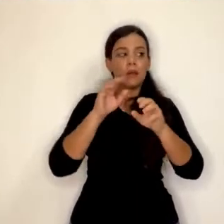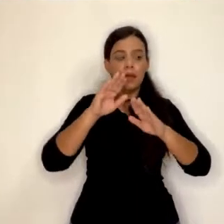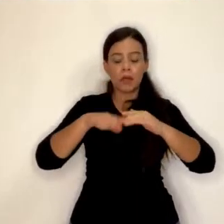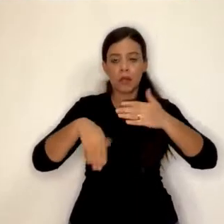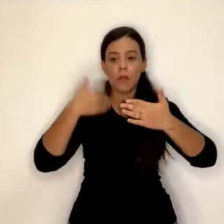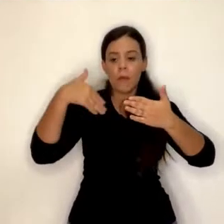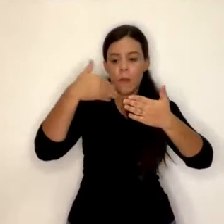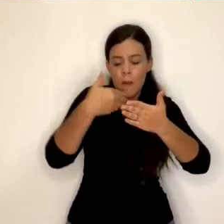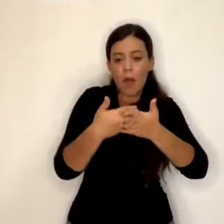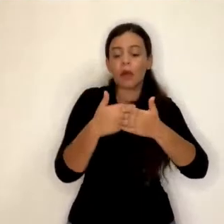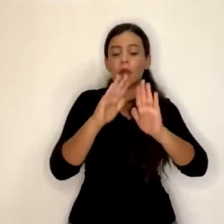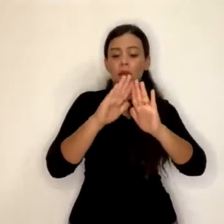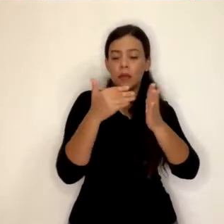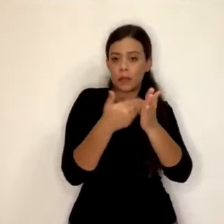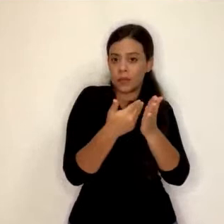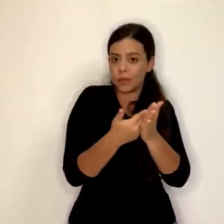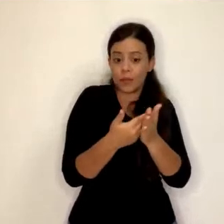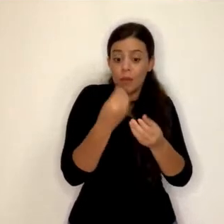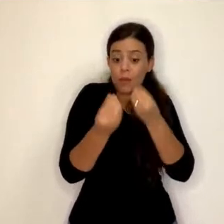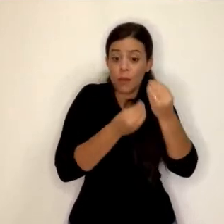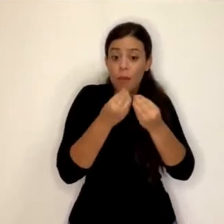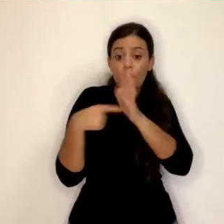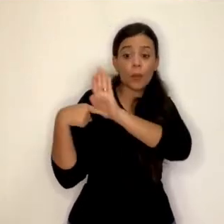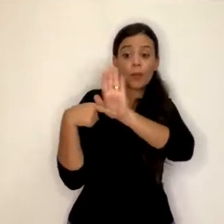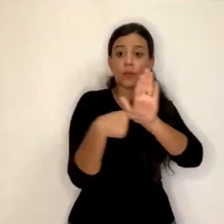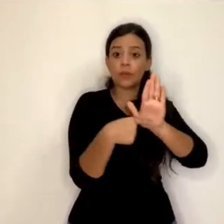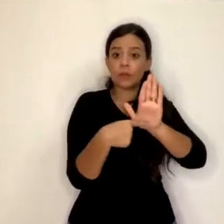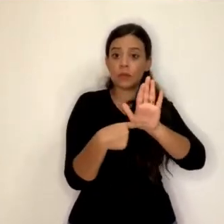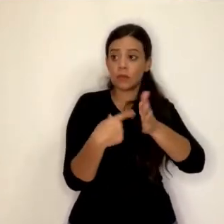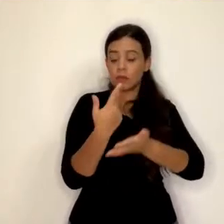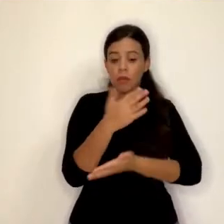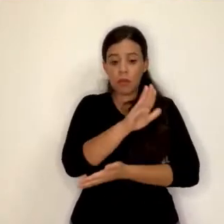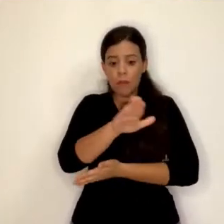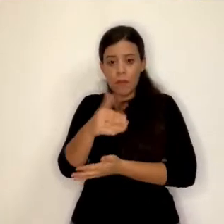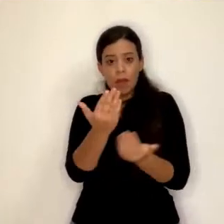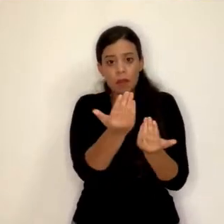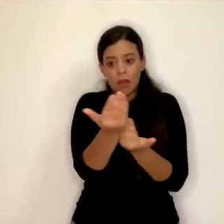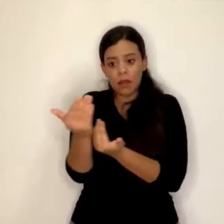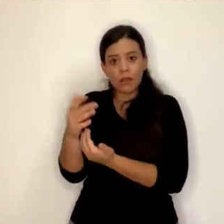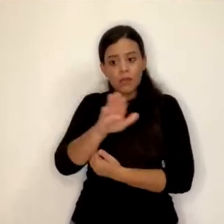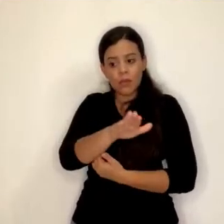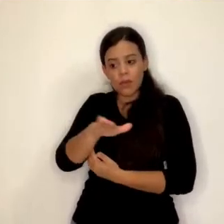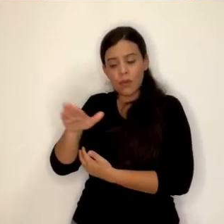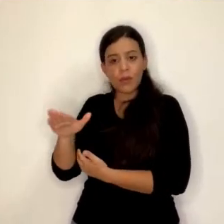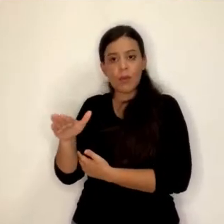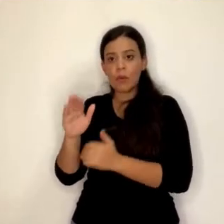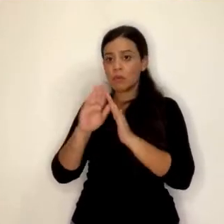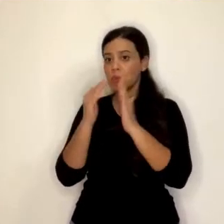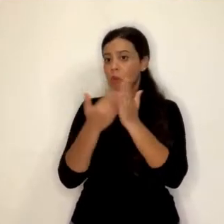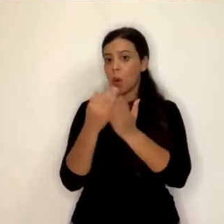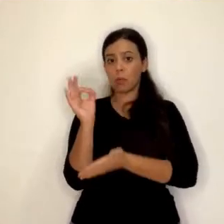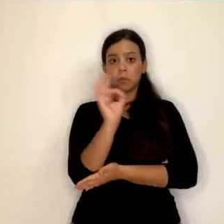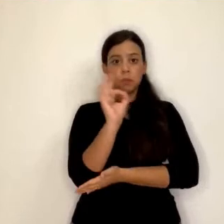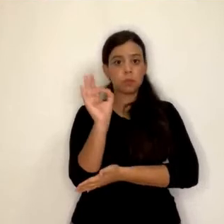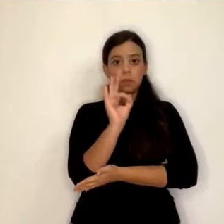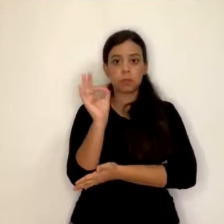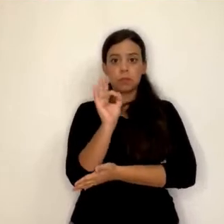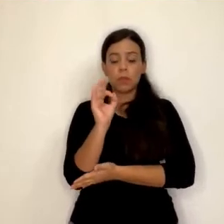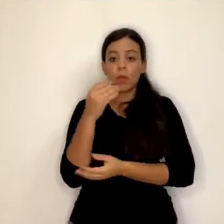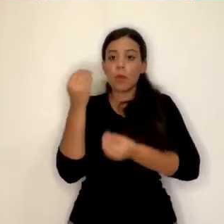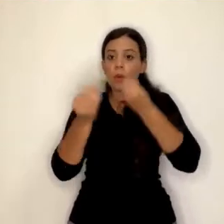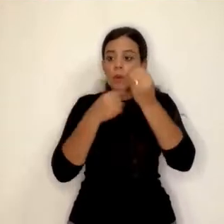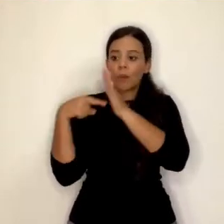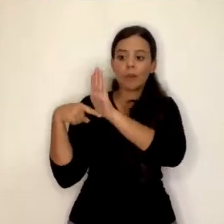happen to the school deficit that we are going to face. Precarious education has